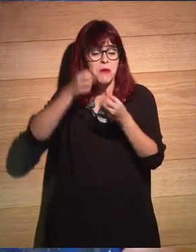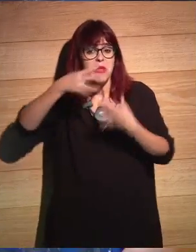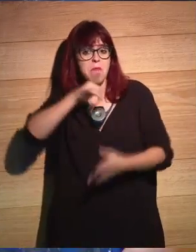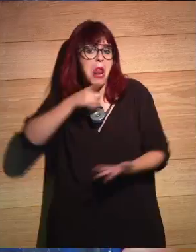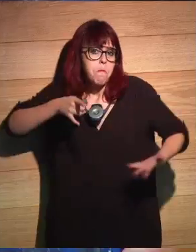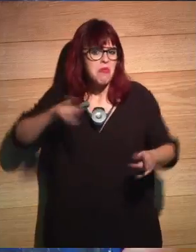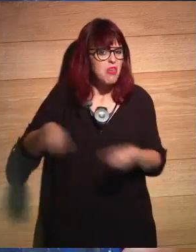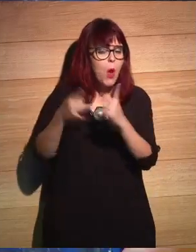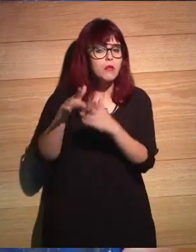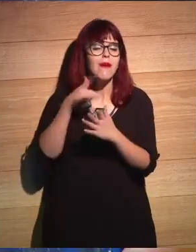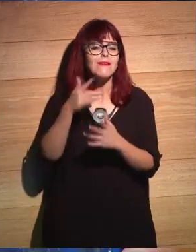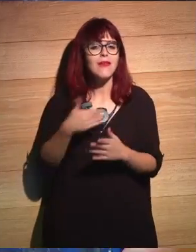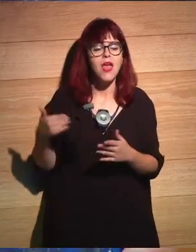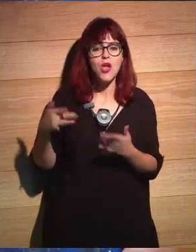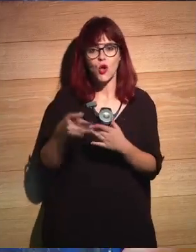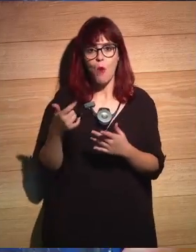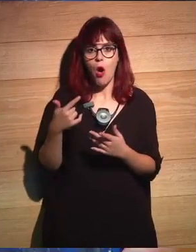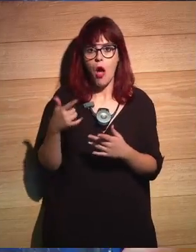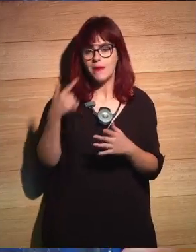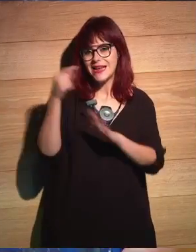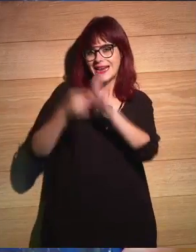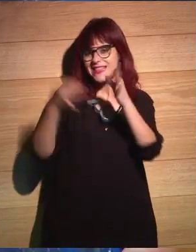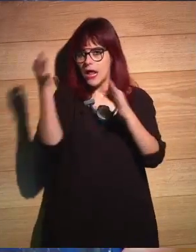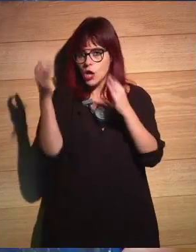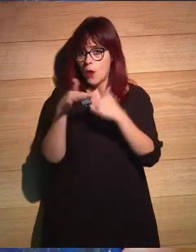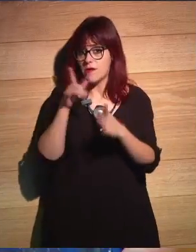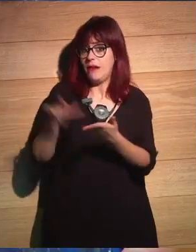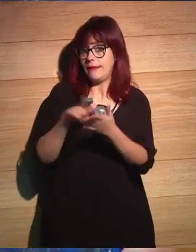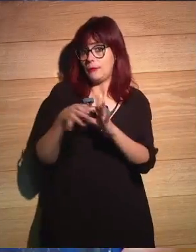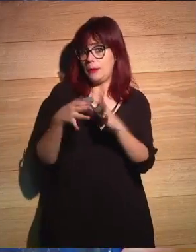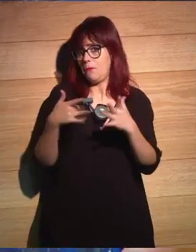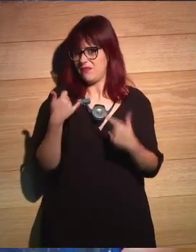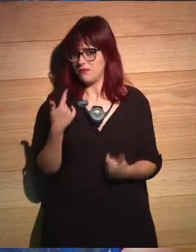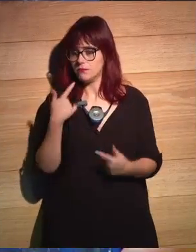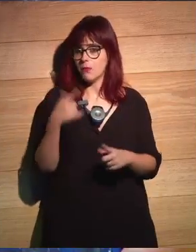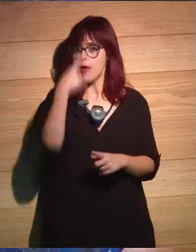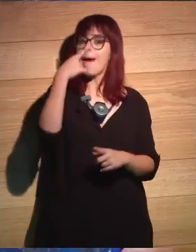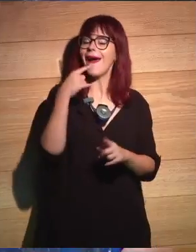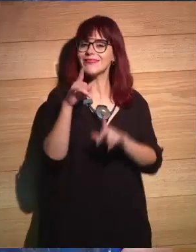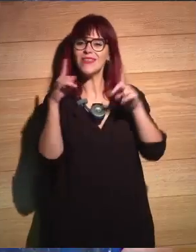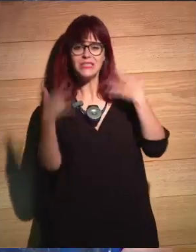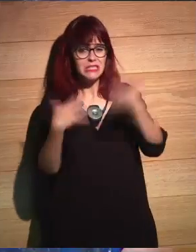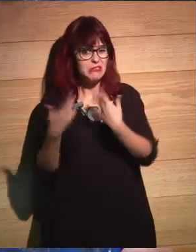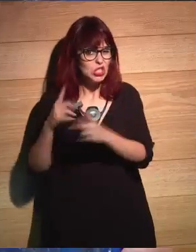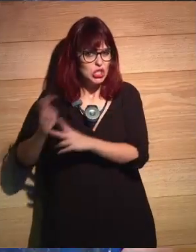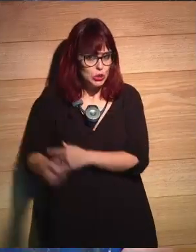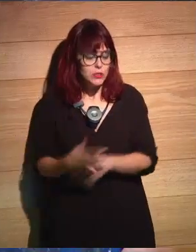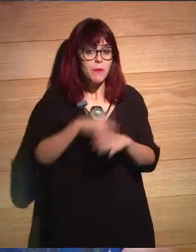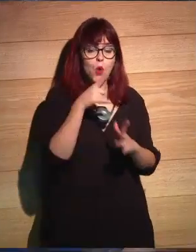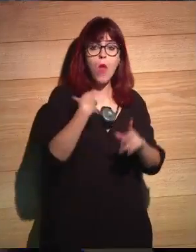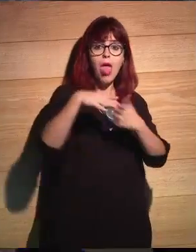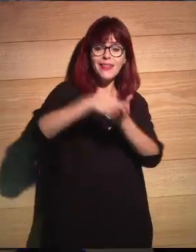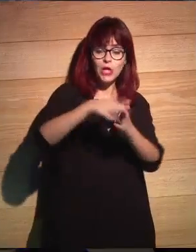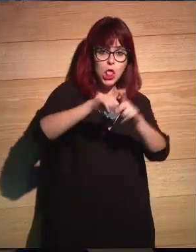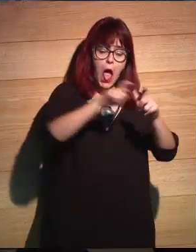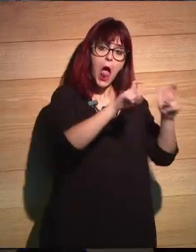they don't care about the text. They only have commercial criteria when they judge a